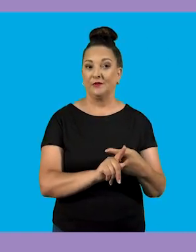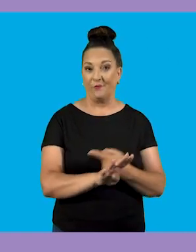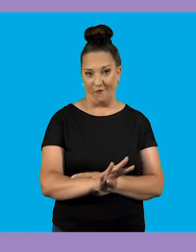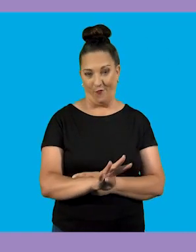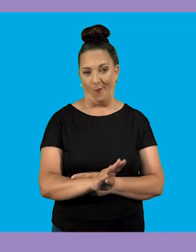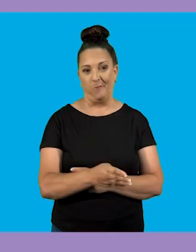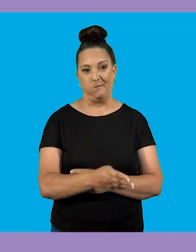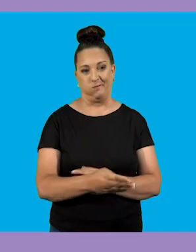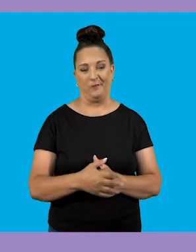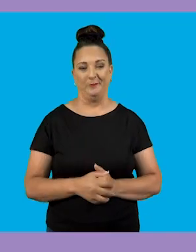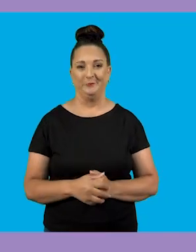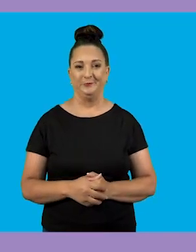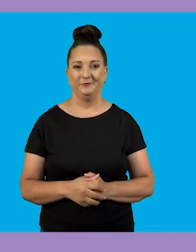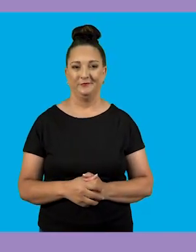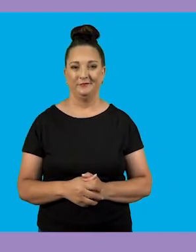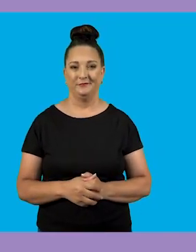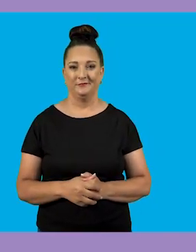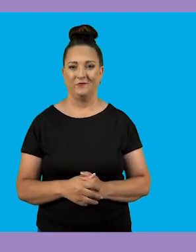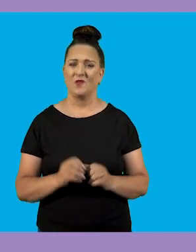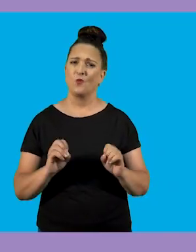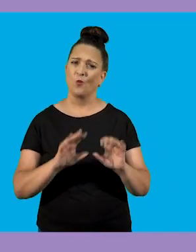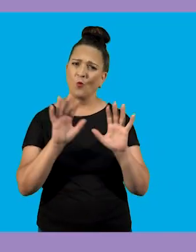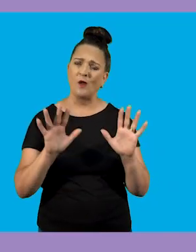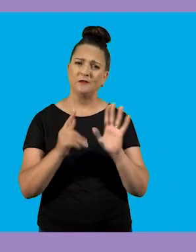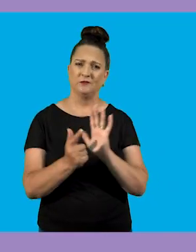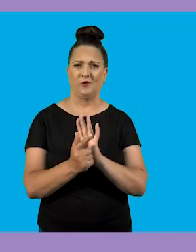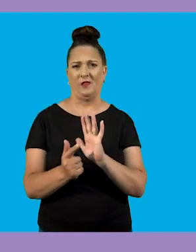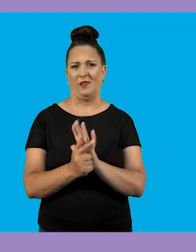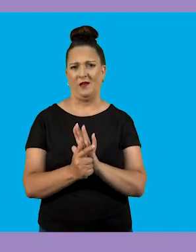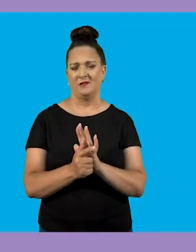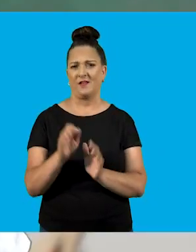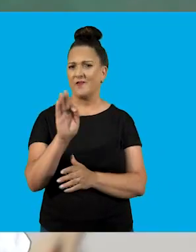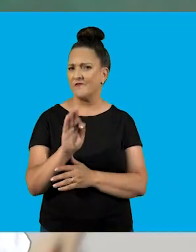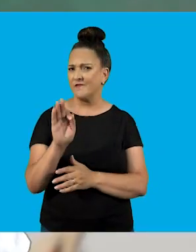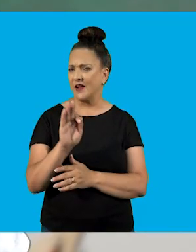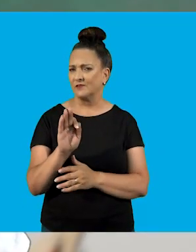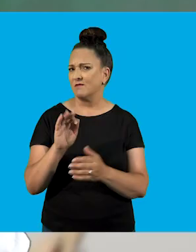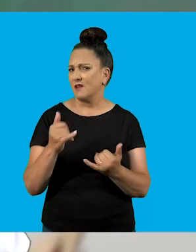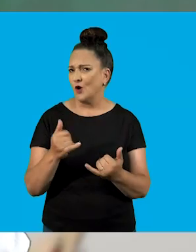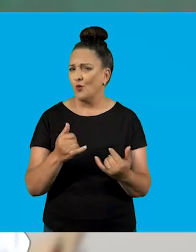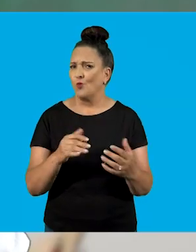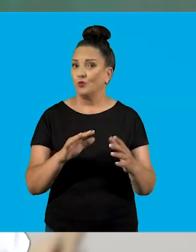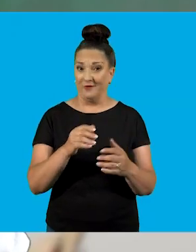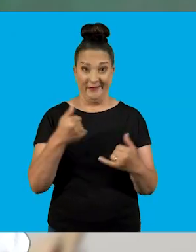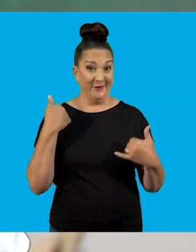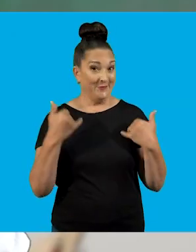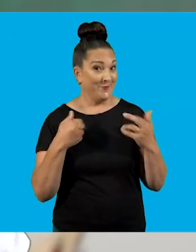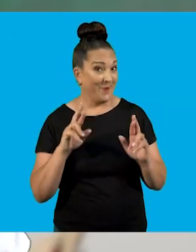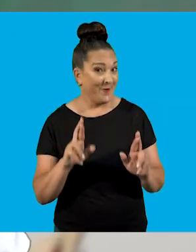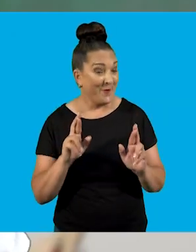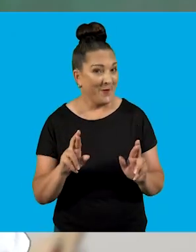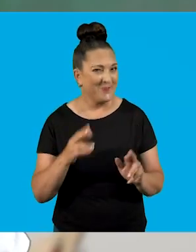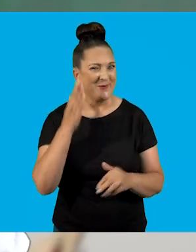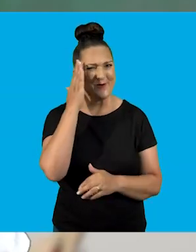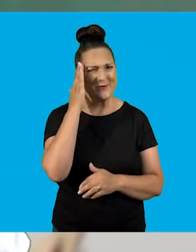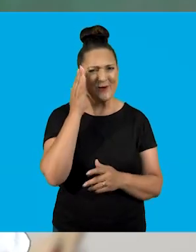k plus 4. That was a wonderful lesson of factorizing. I really hope you enjoyed it,